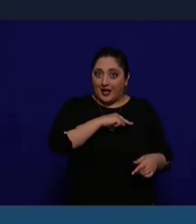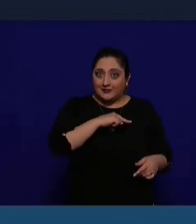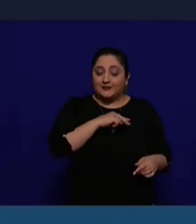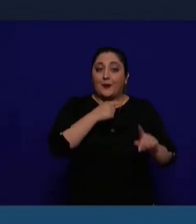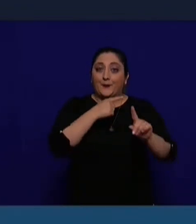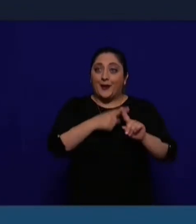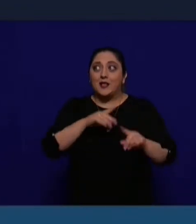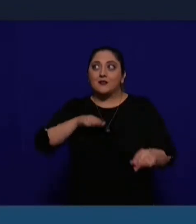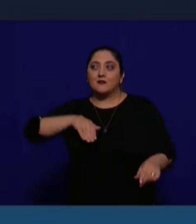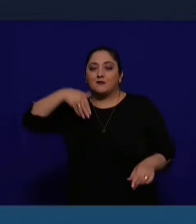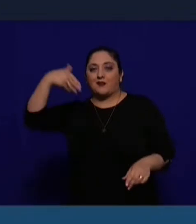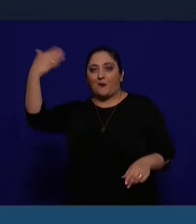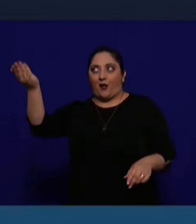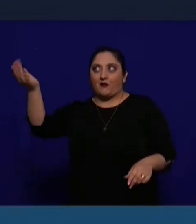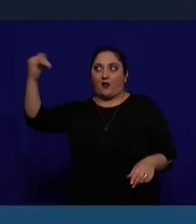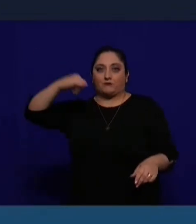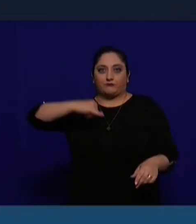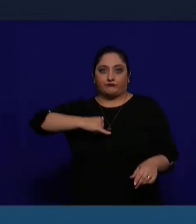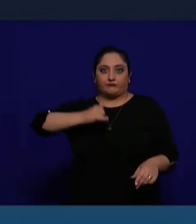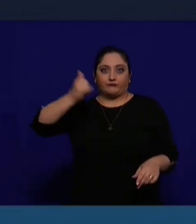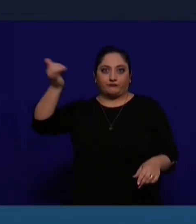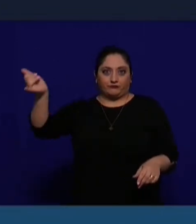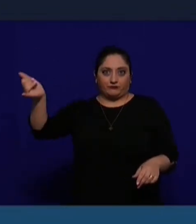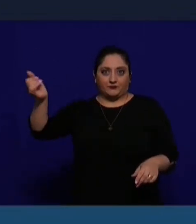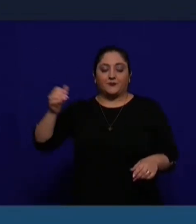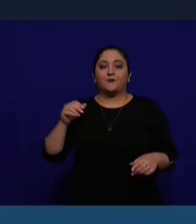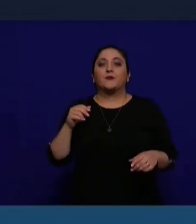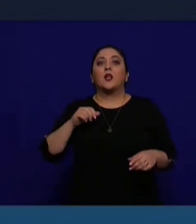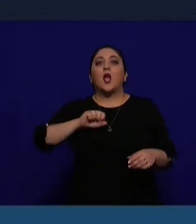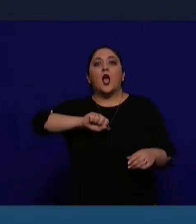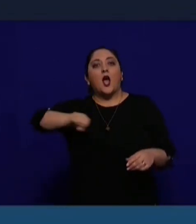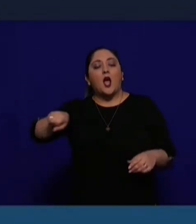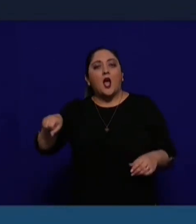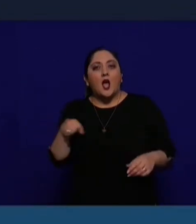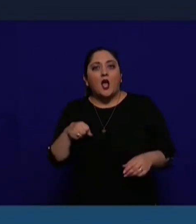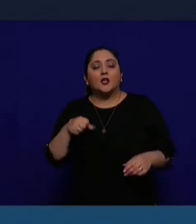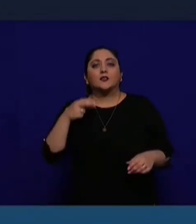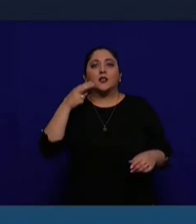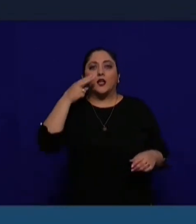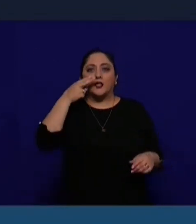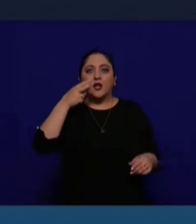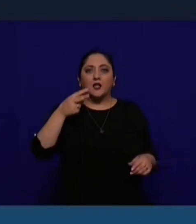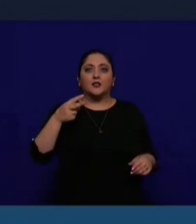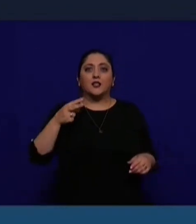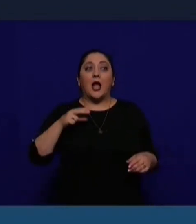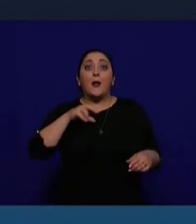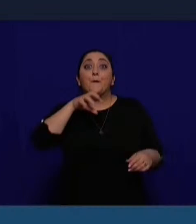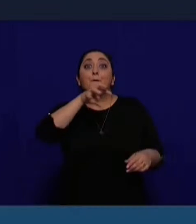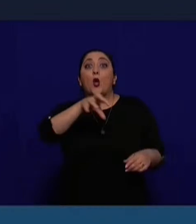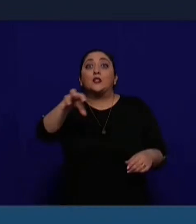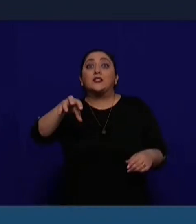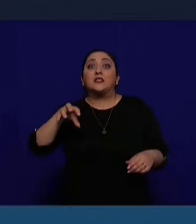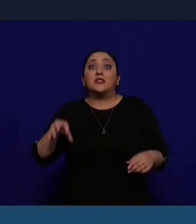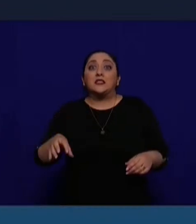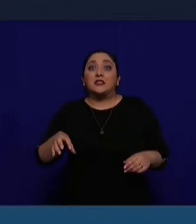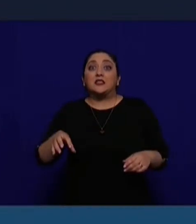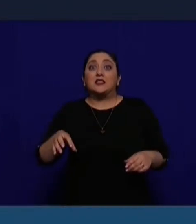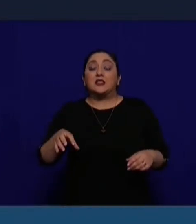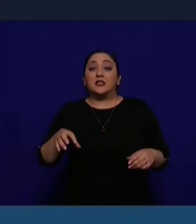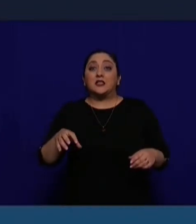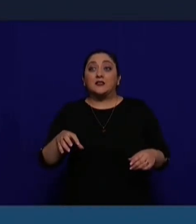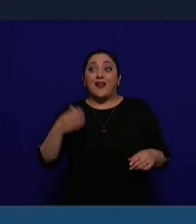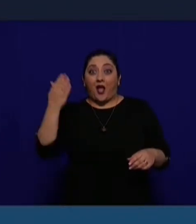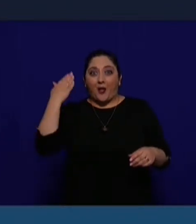minn Malta. U bħalma rajna aħna dawwarna dawk il-każijiet kollha il-pajjiżi fejn kienu green għal